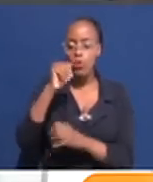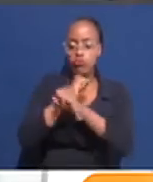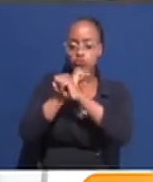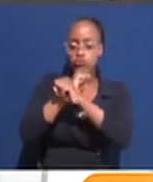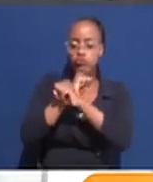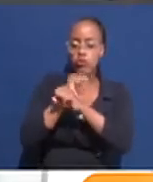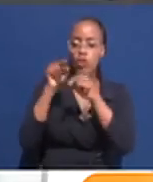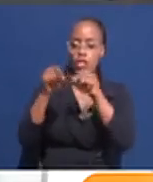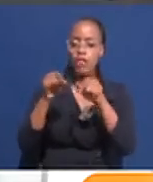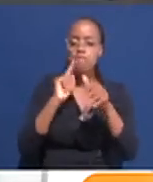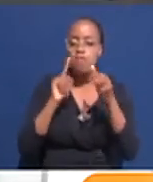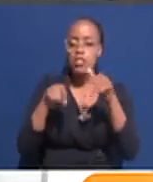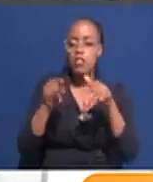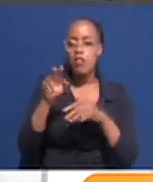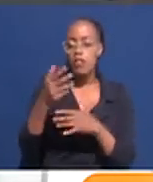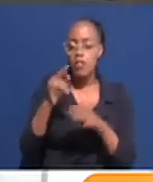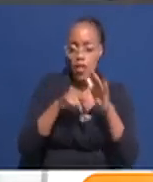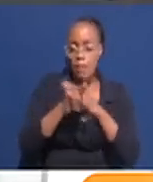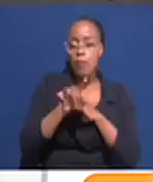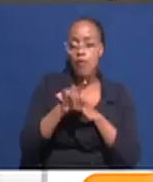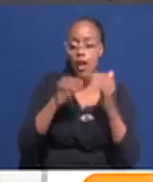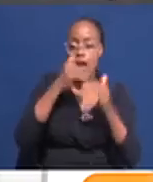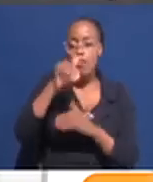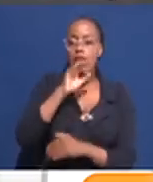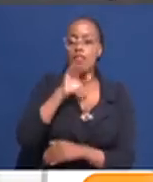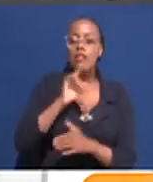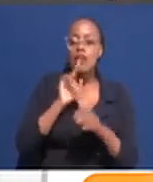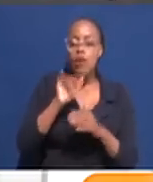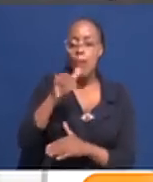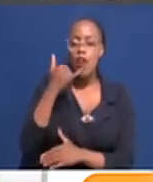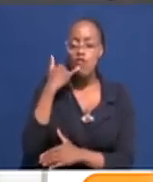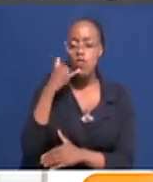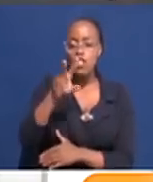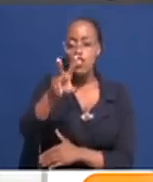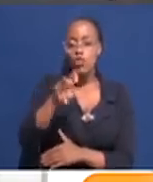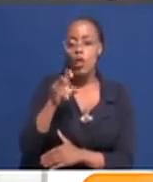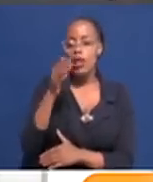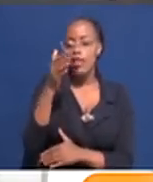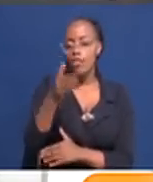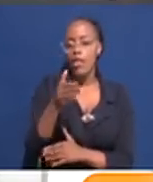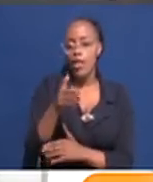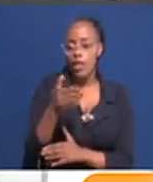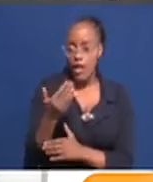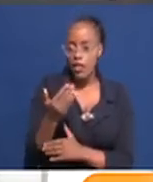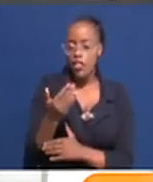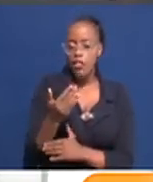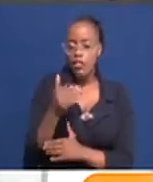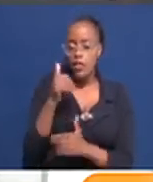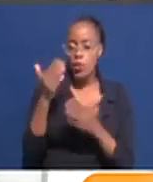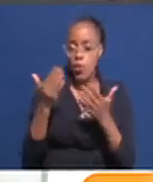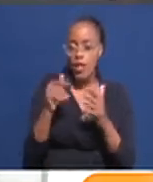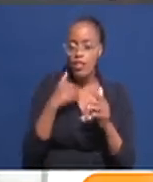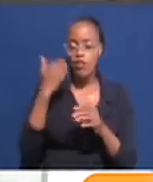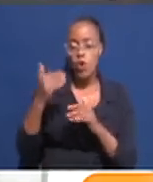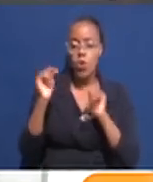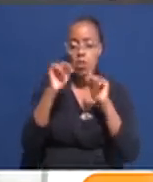the allegations, saying she stormed the premises after her son claimed that his phone had been stolen at the facility where he